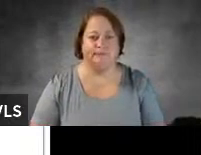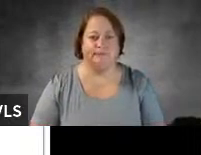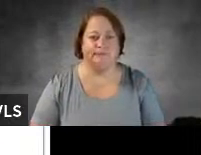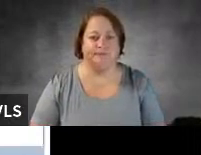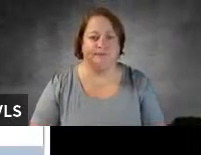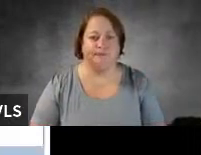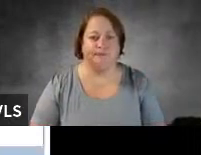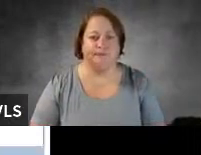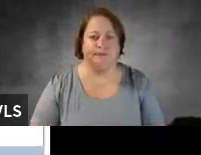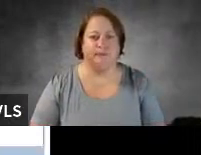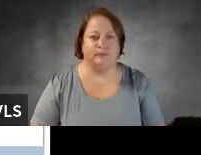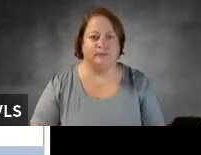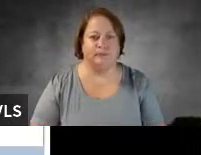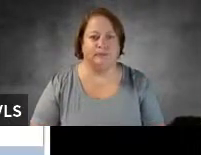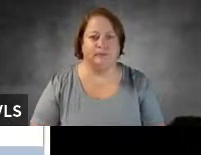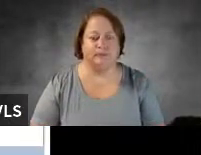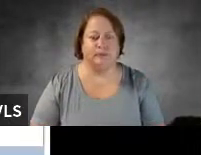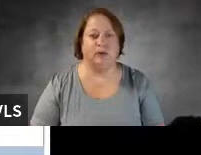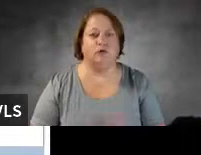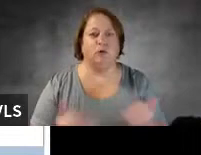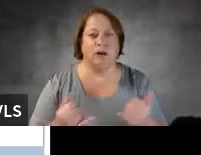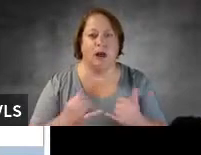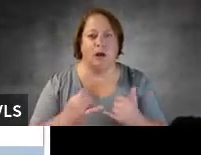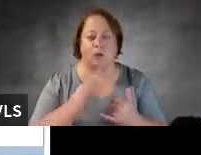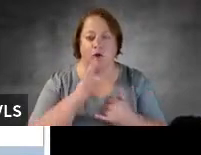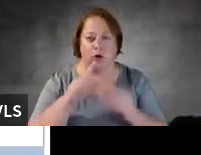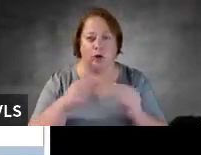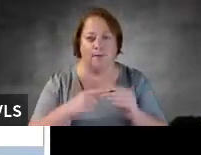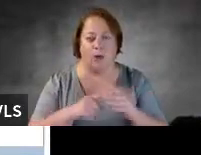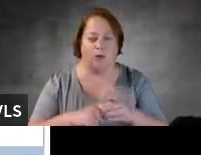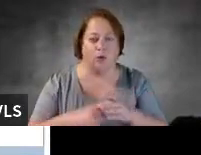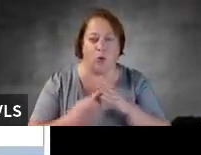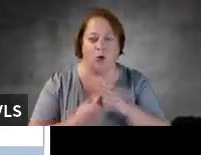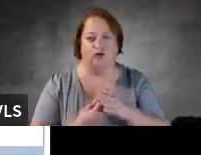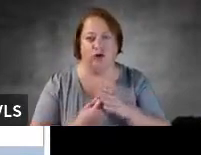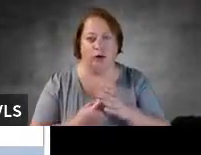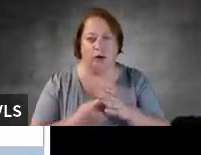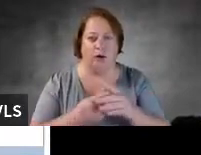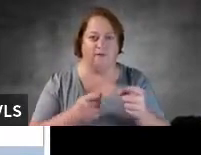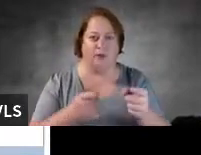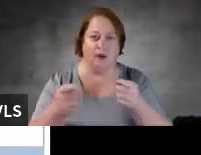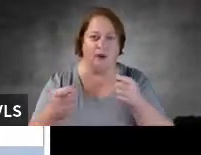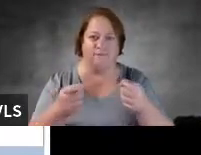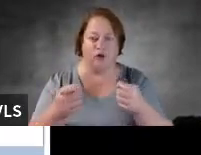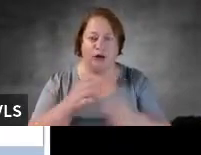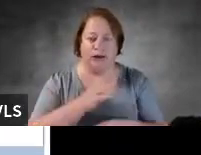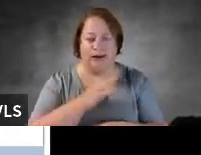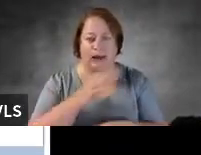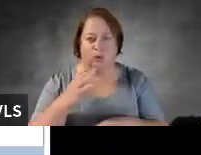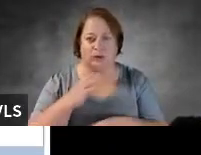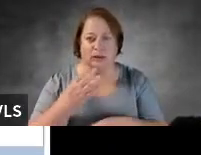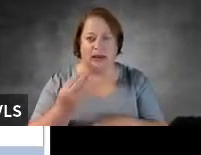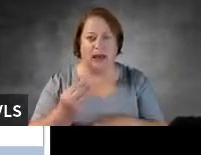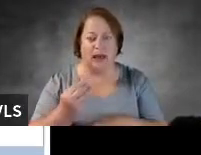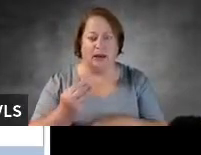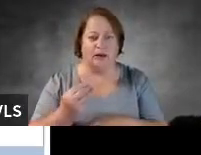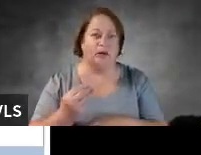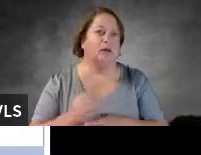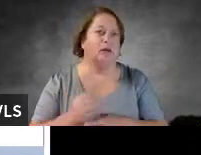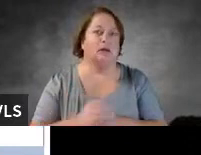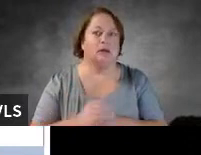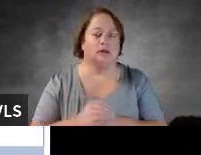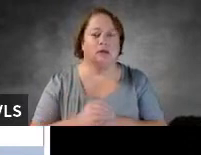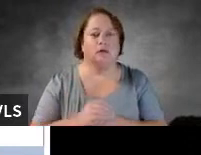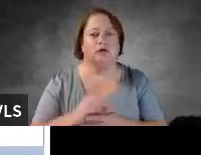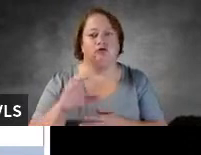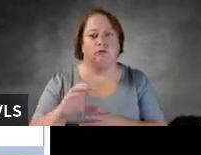Next slide. So now we're going to go into the origin of the governing council, and Chief Communications